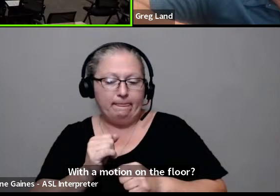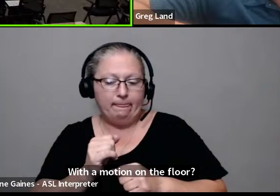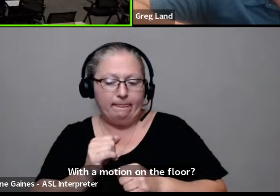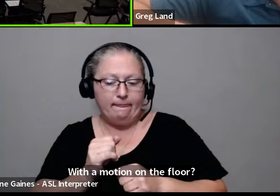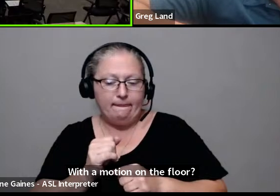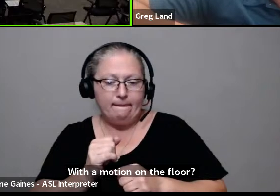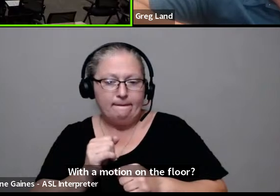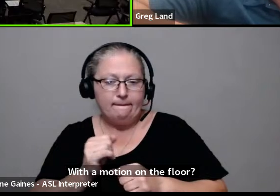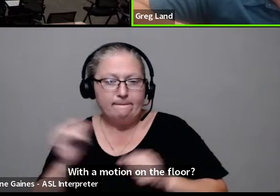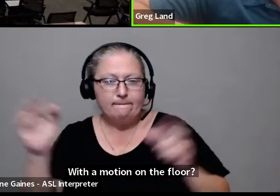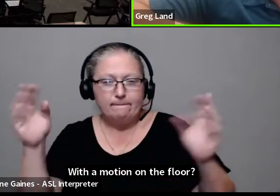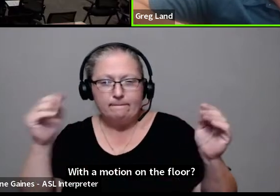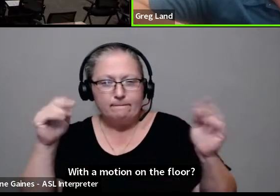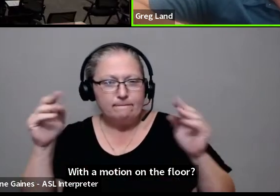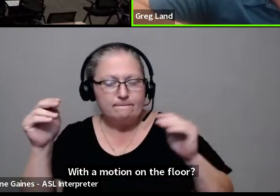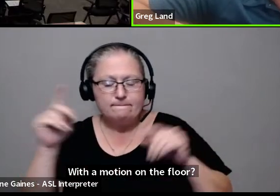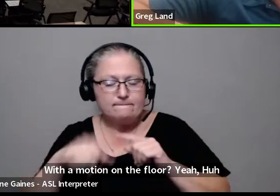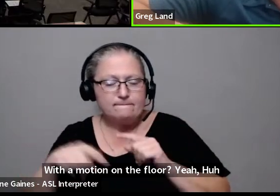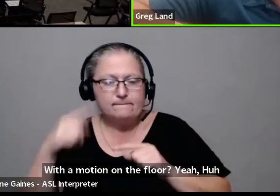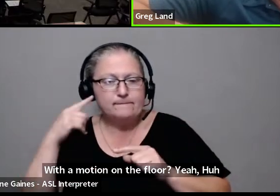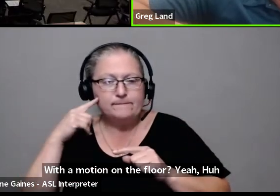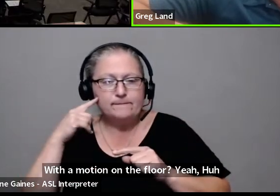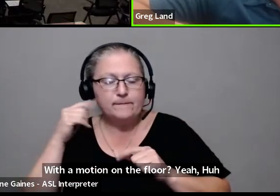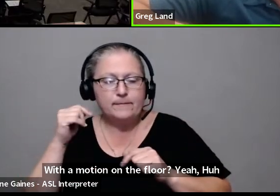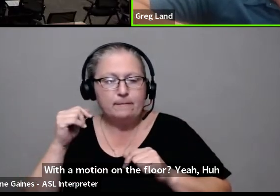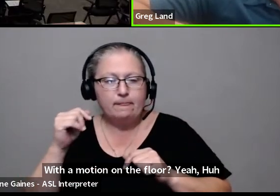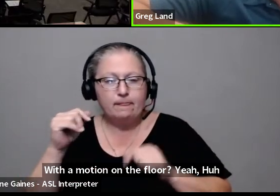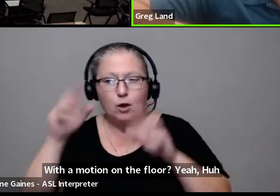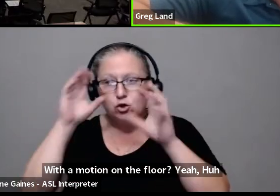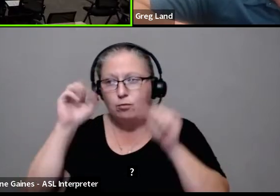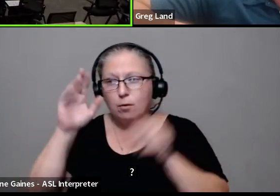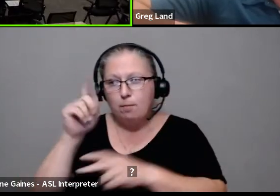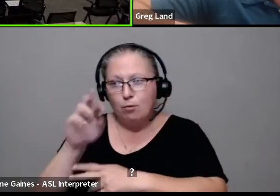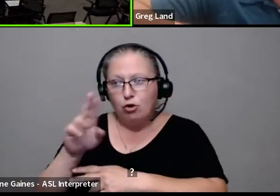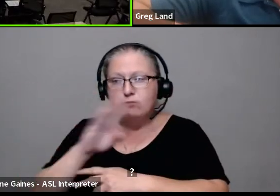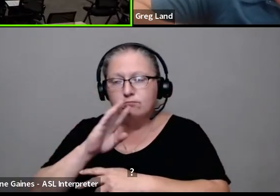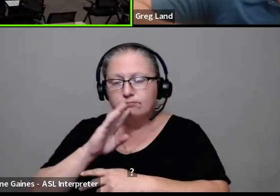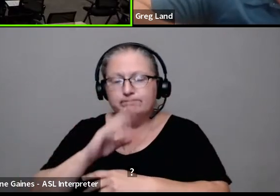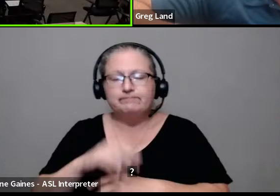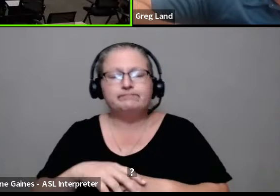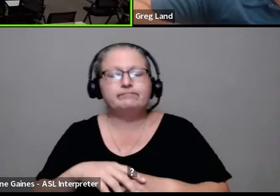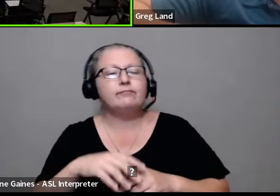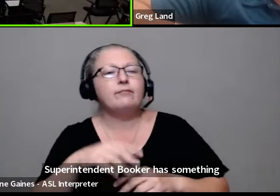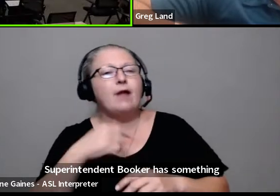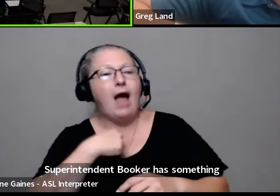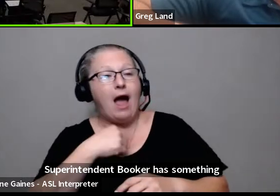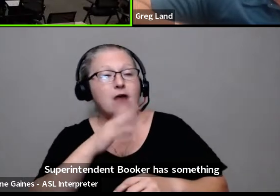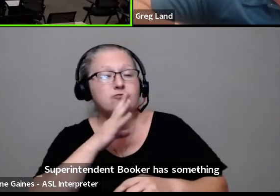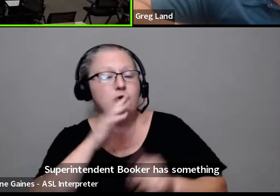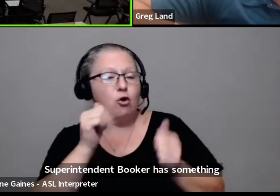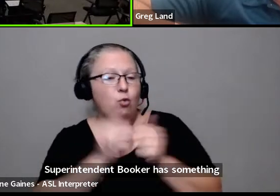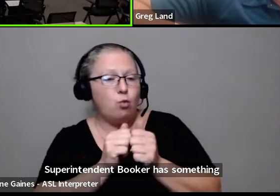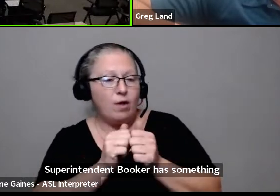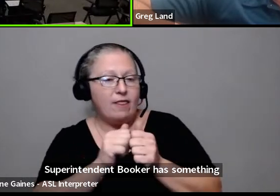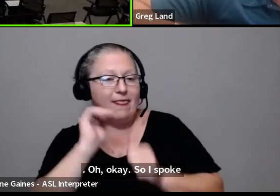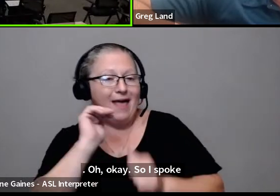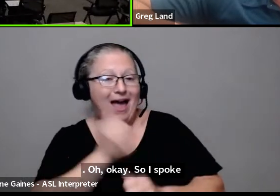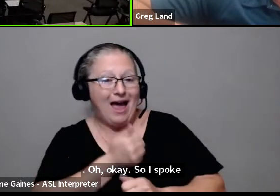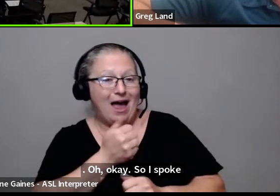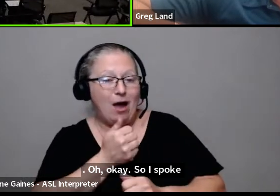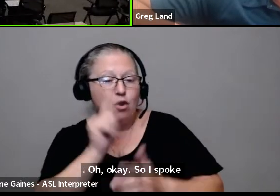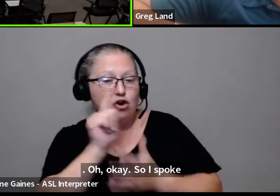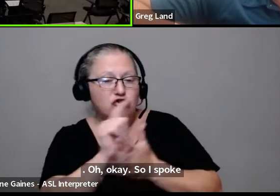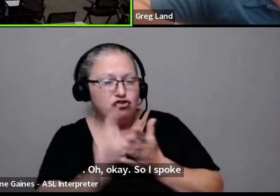Huh? Sorry, Was there a Superintendent. Oh. Superintendent Booker has something. Oh, okay. So I spoke with our